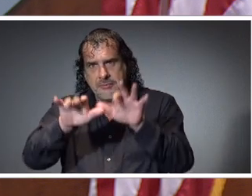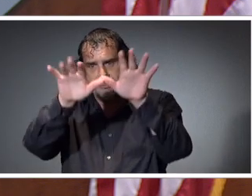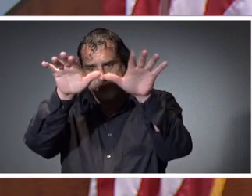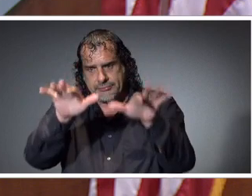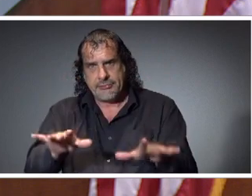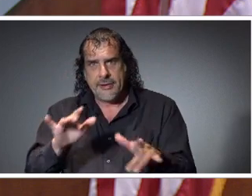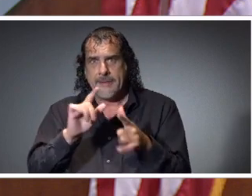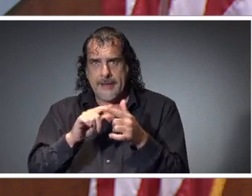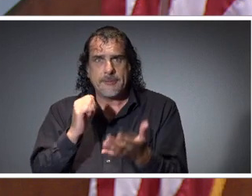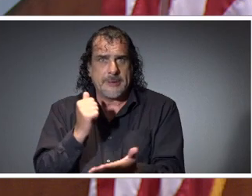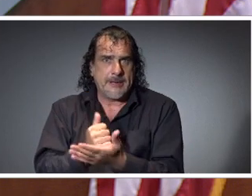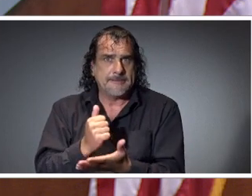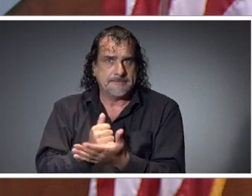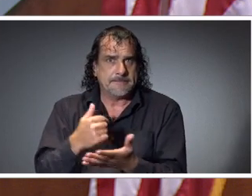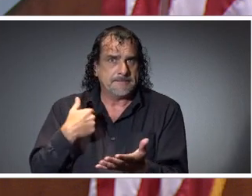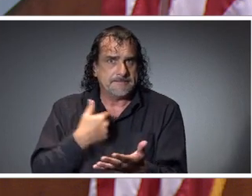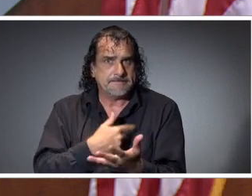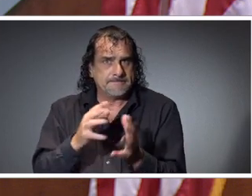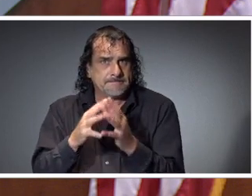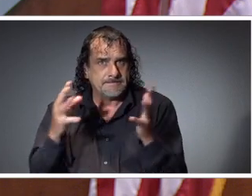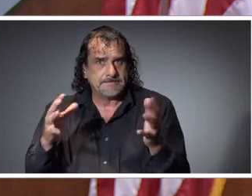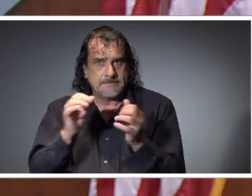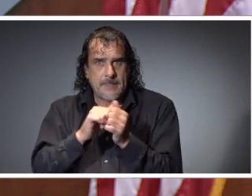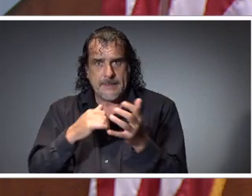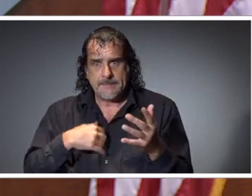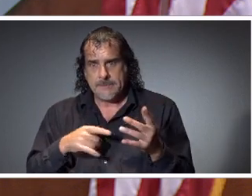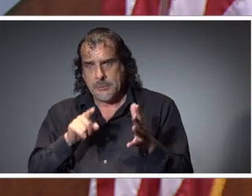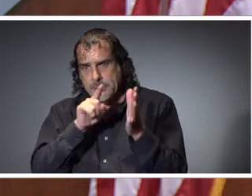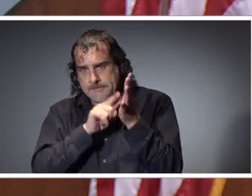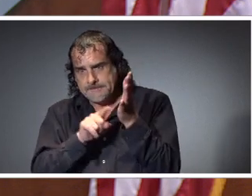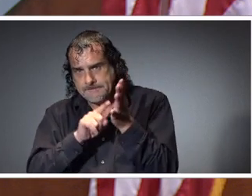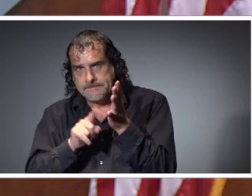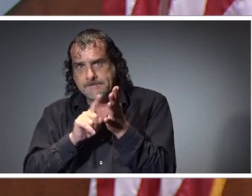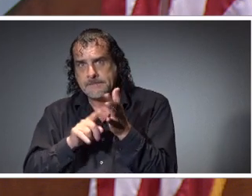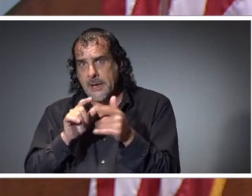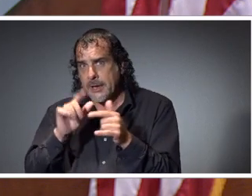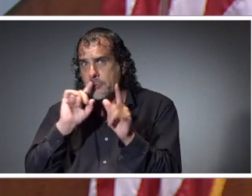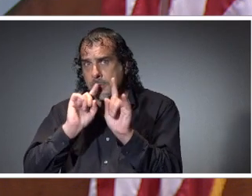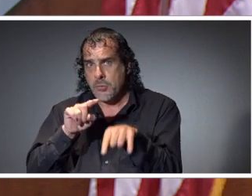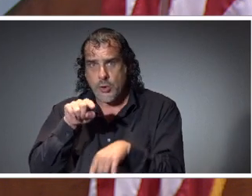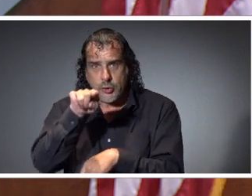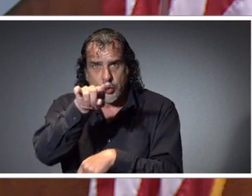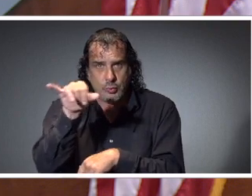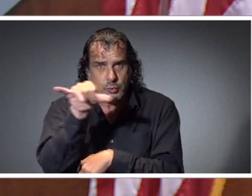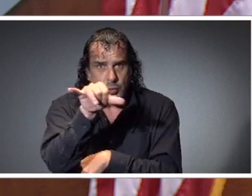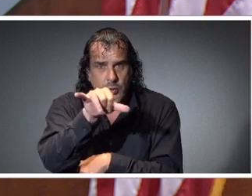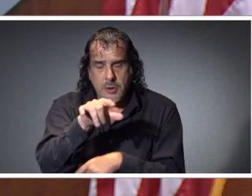to monitor that and support that as well. But as I mentioned, 3 weeks ago,